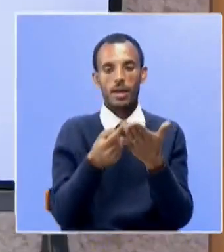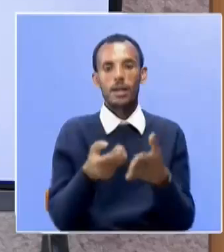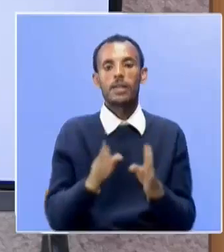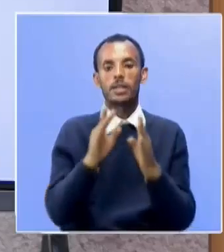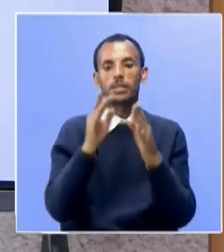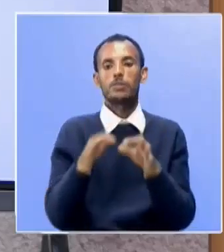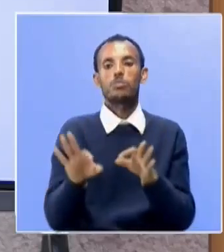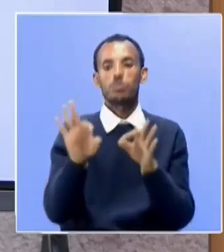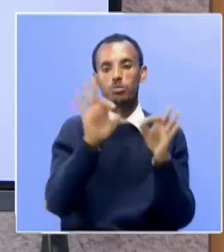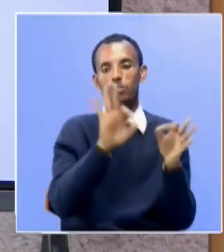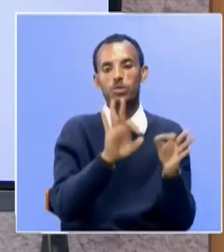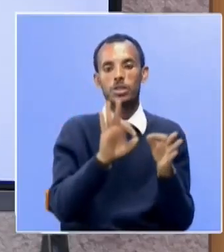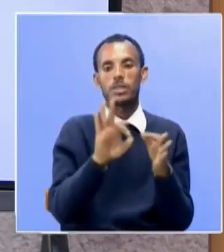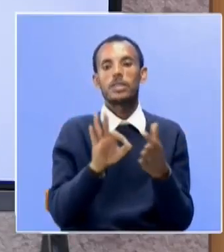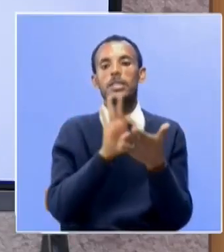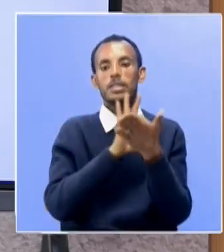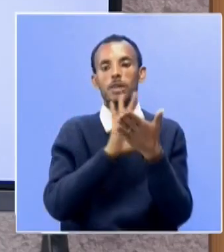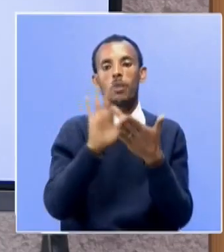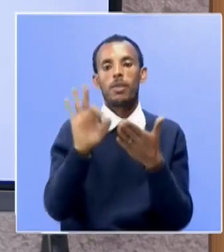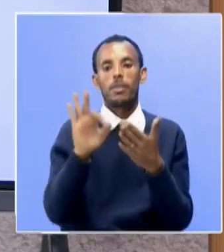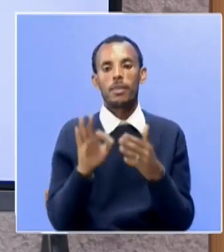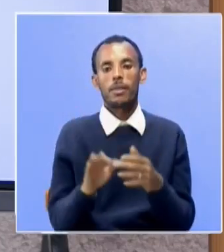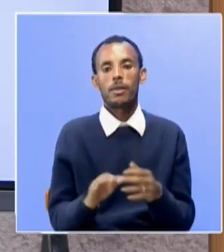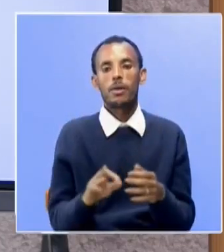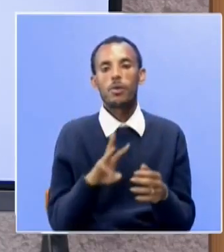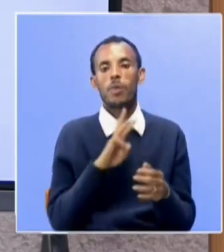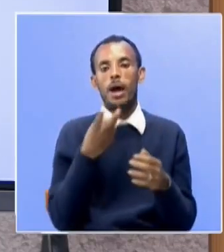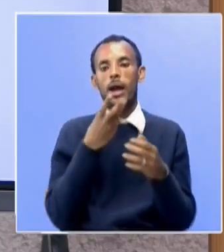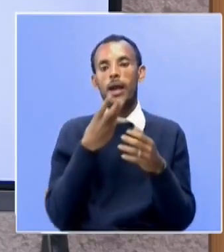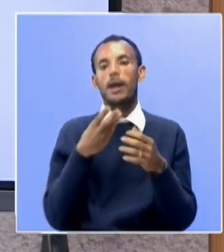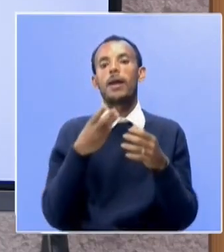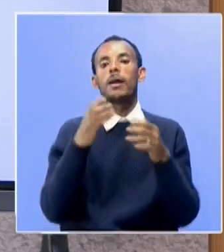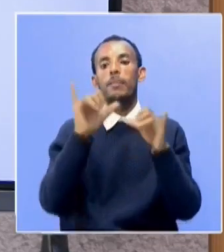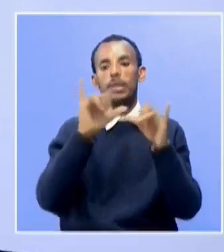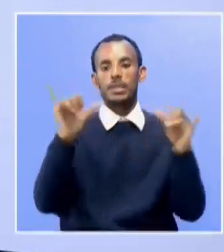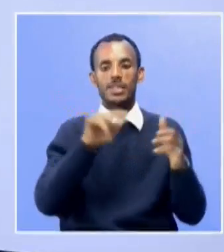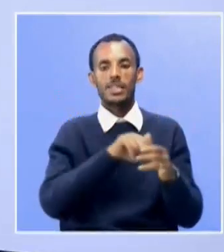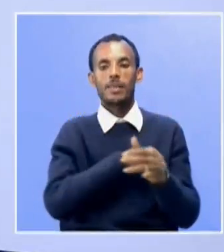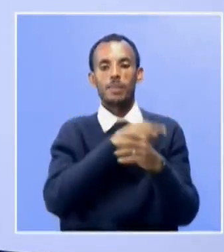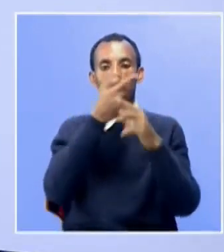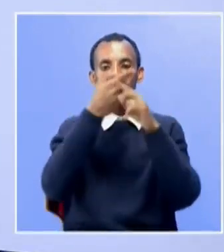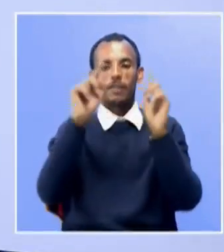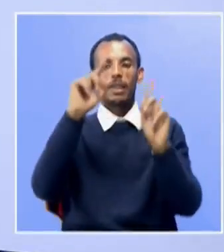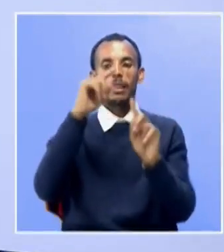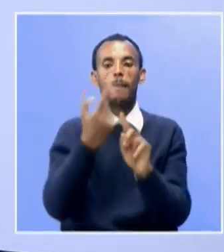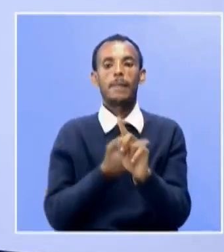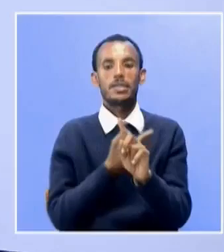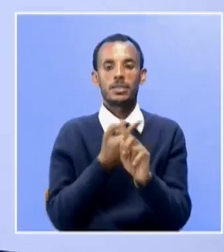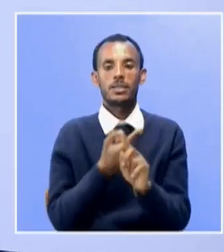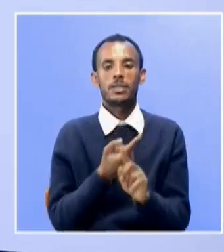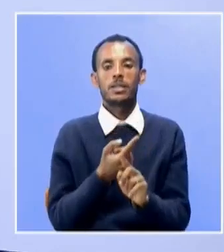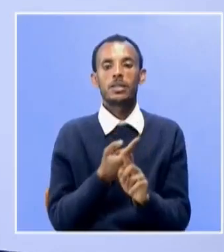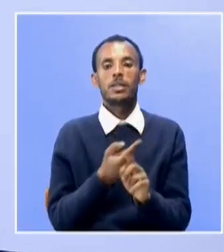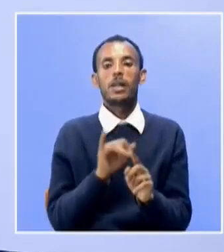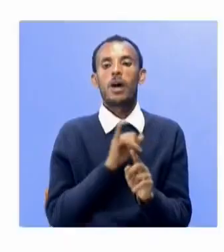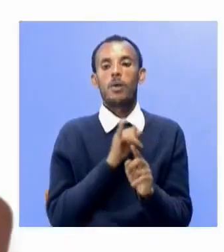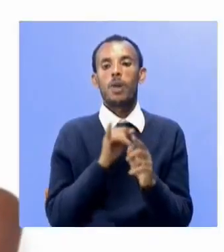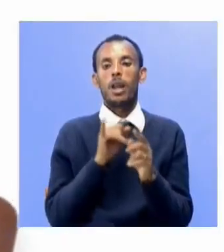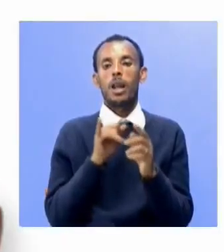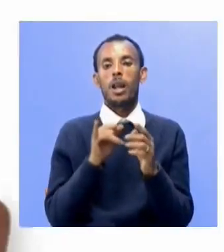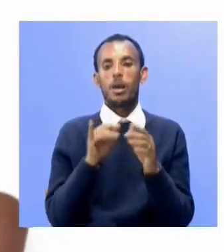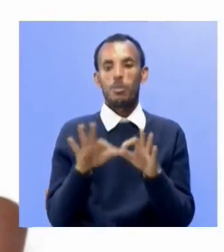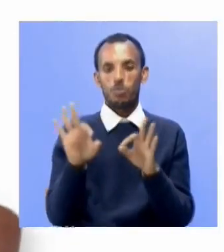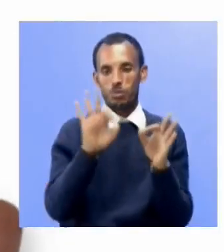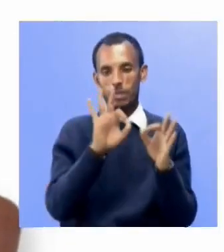the quantity we measured here. We are measuring the temperature of different months. So I'll put the months here